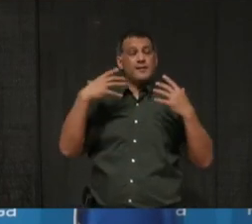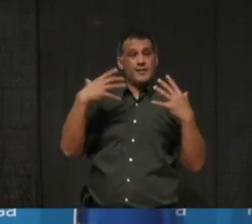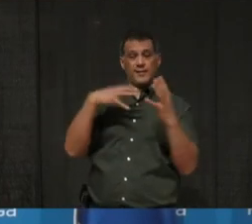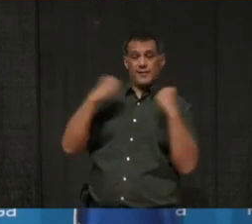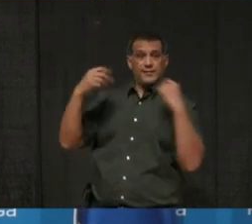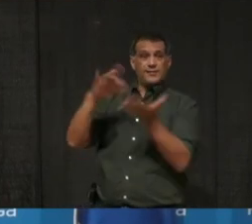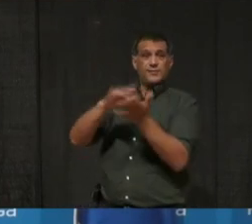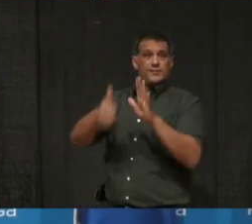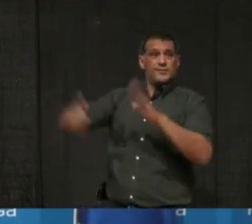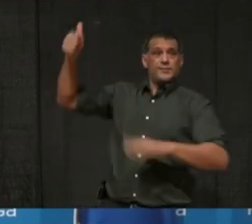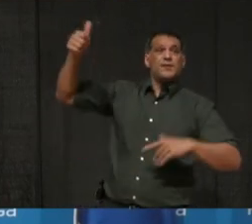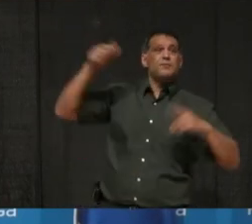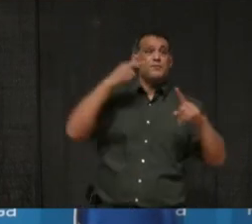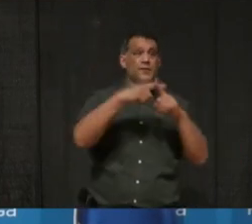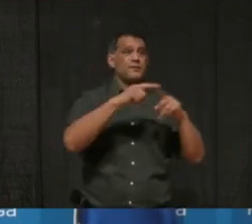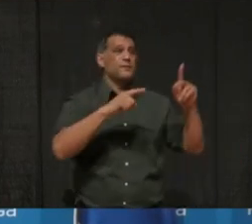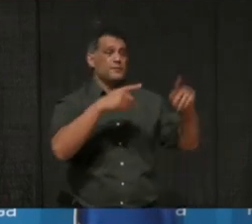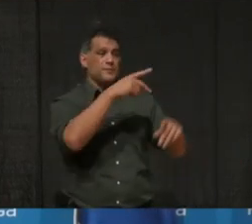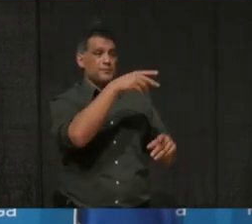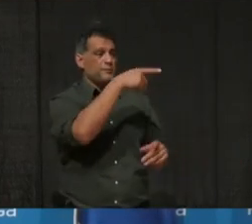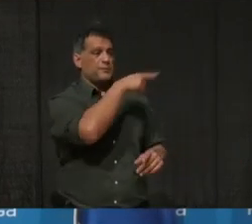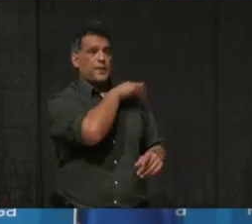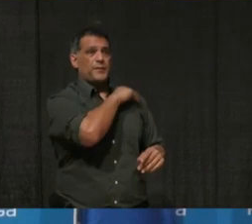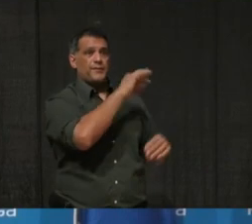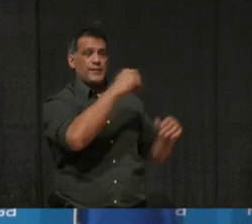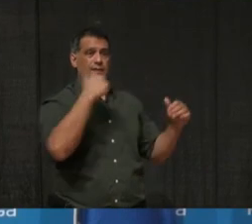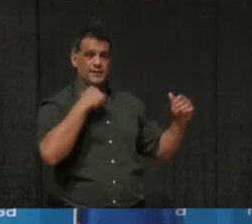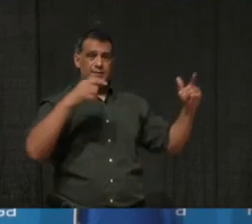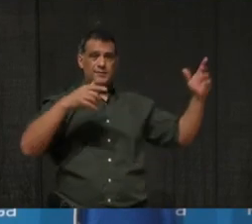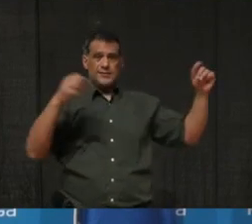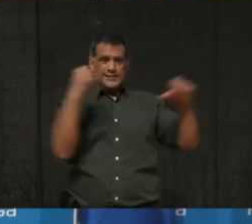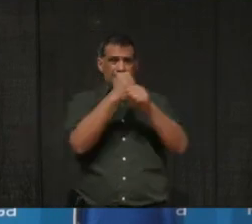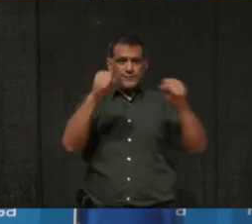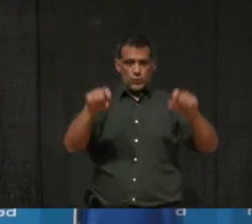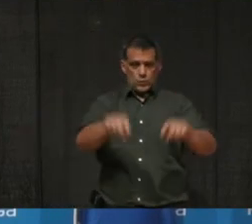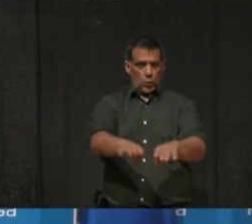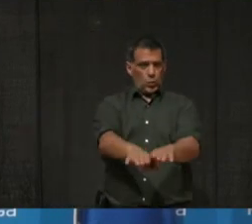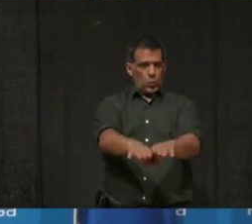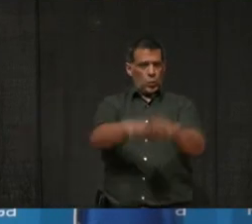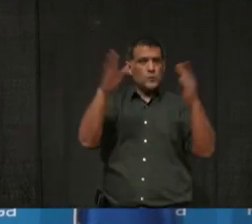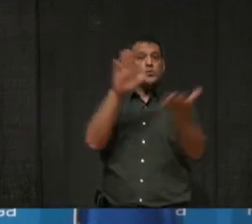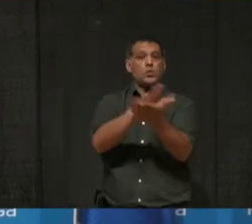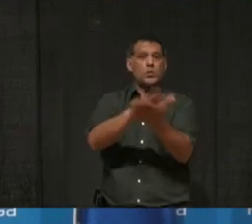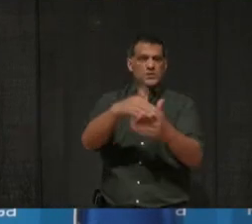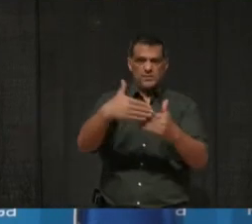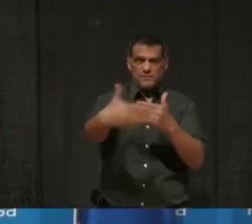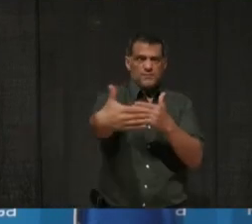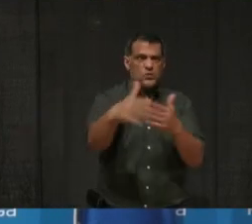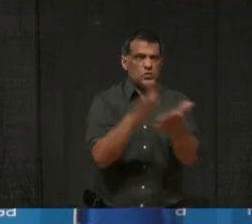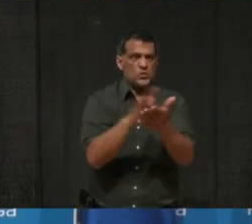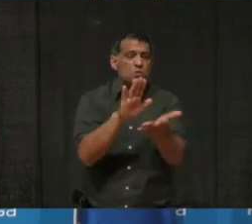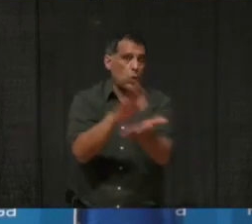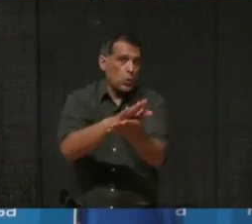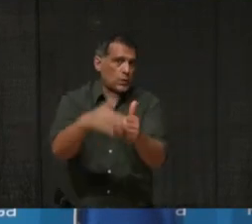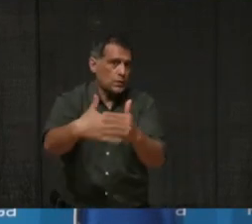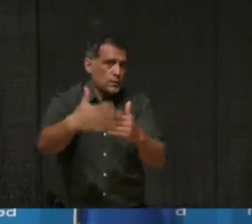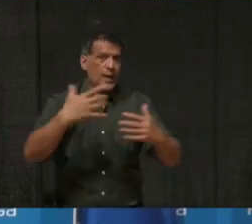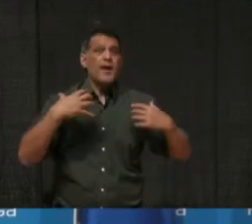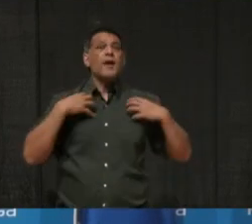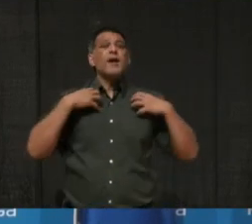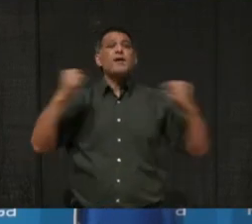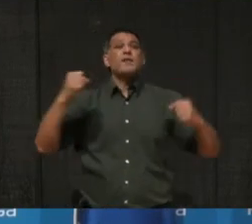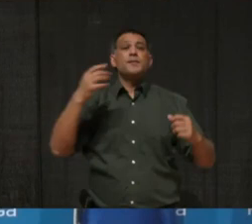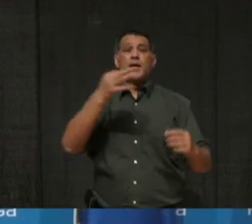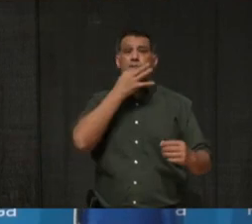the importance of the safe reopening of schools as soon as possible. Health experts agree that in-class